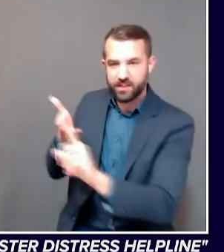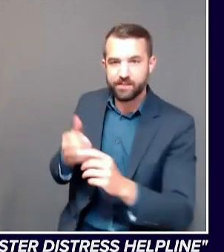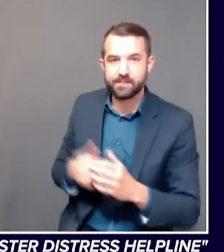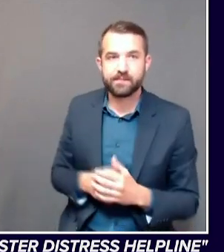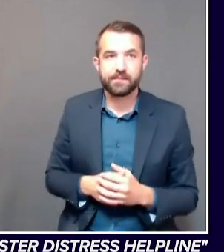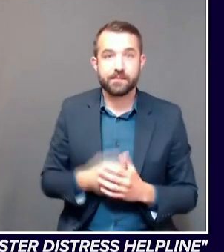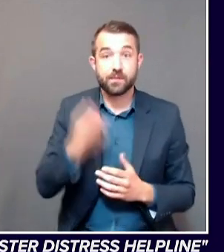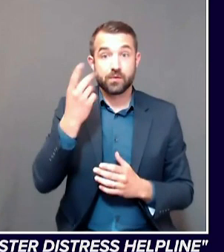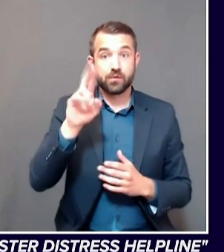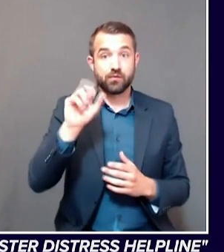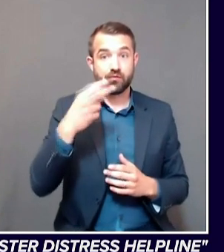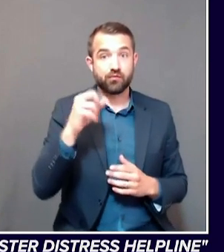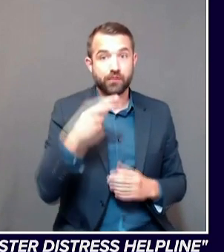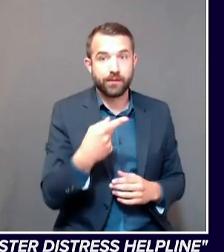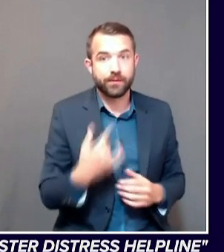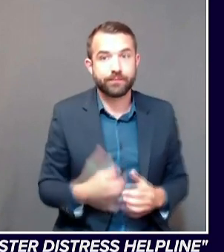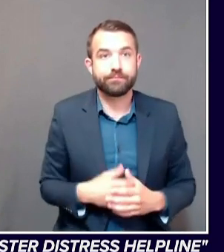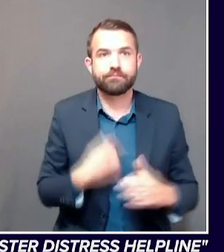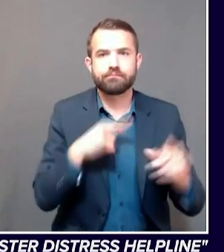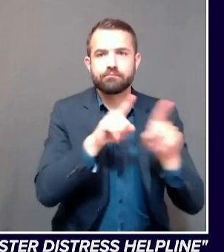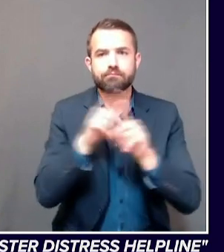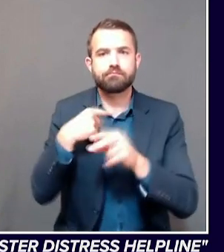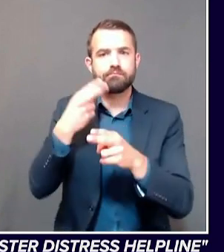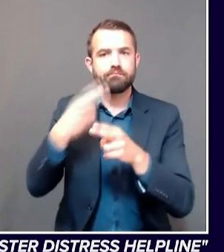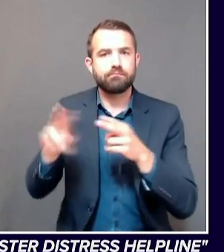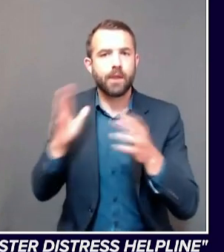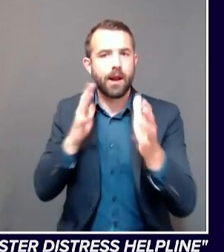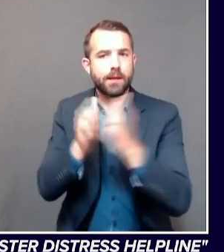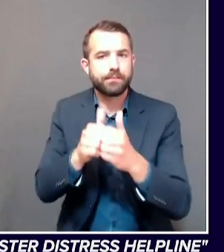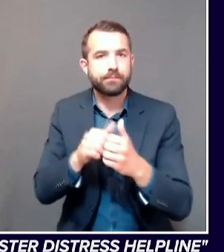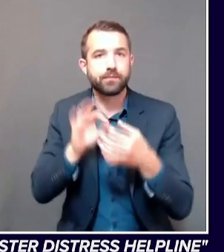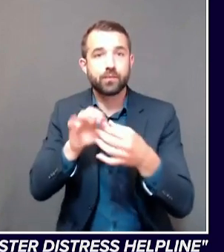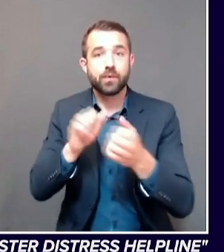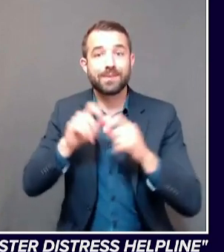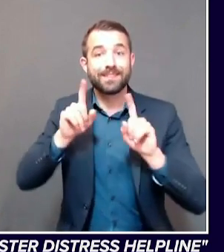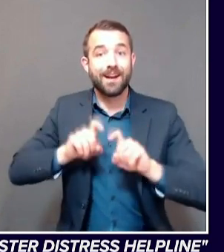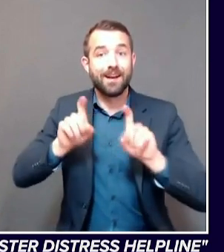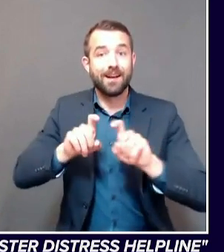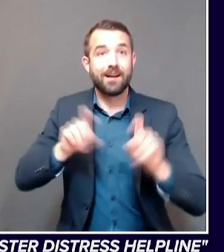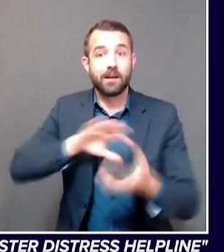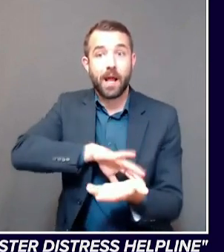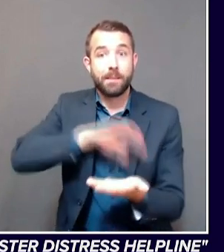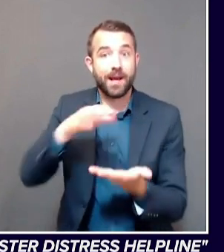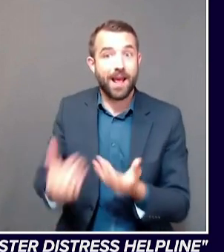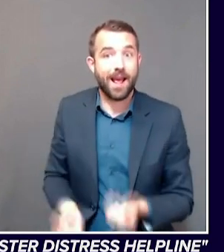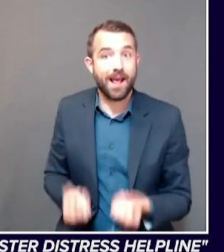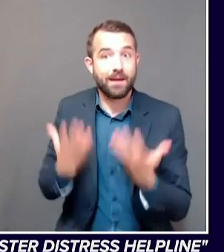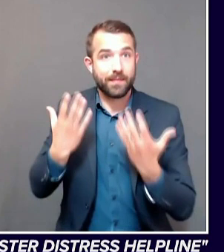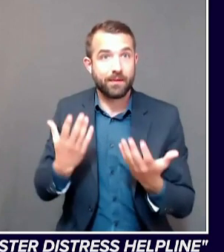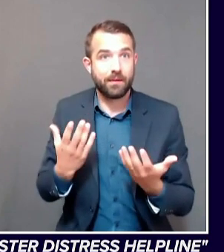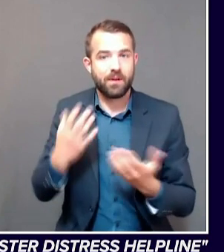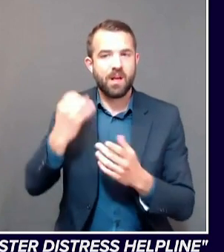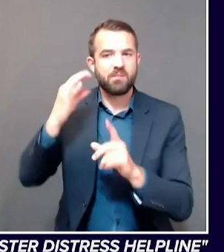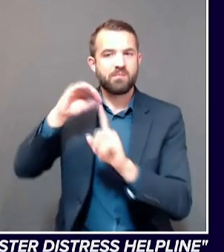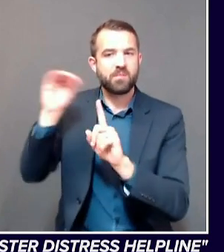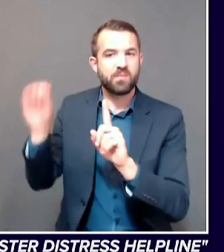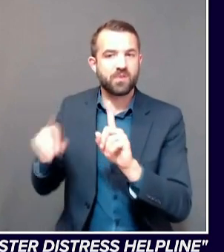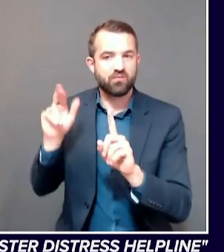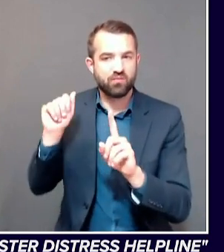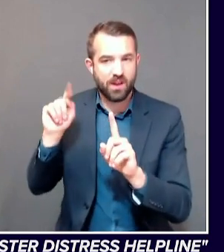media, provide a quick update for everybody on where things stand with testing volumes and that positivity rate that we've talked a lot